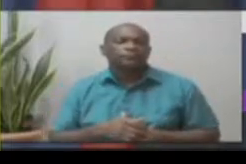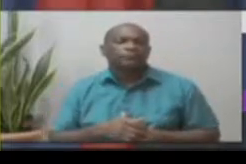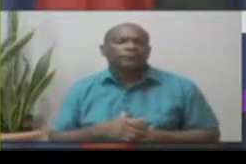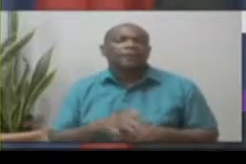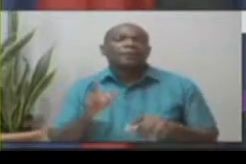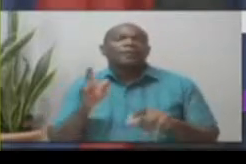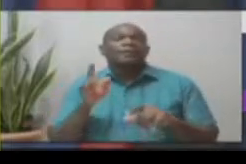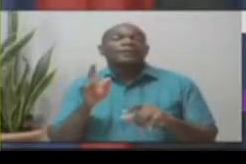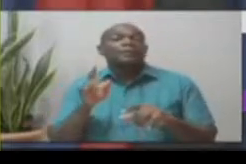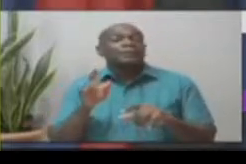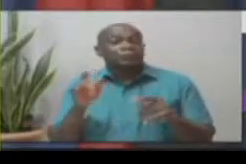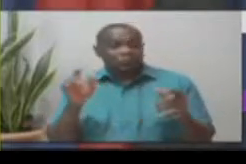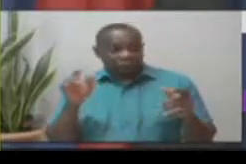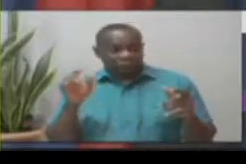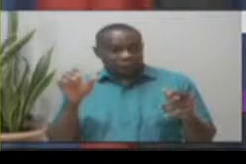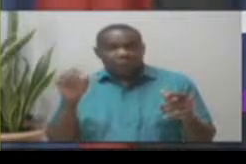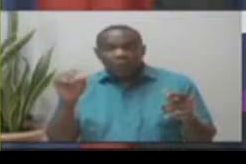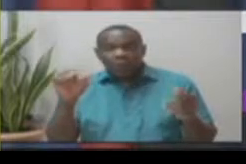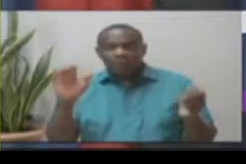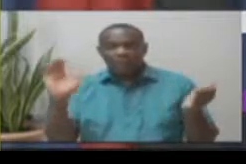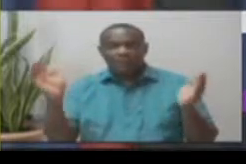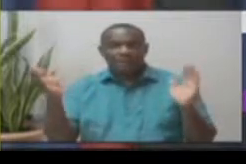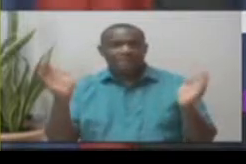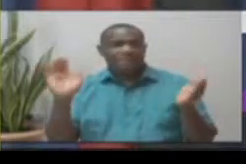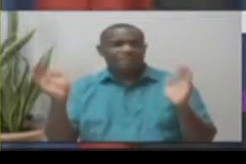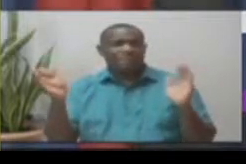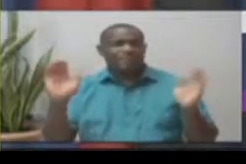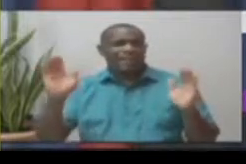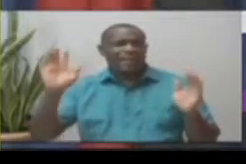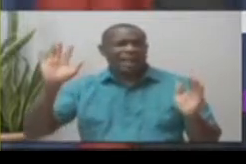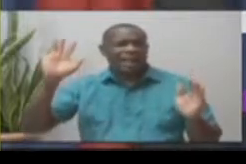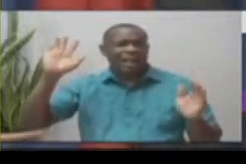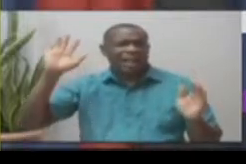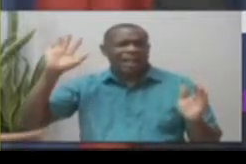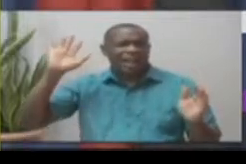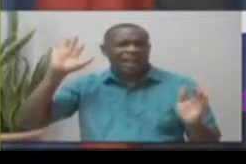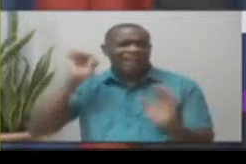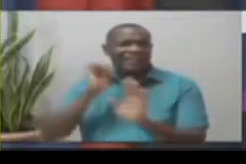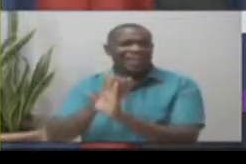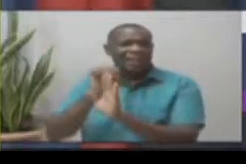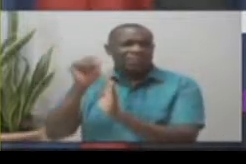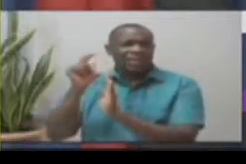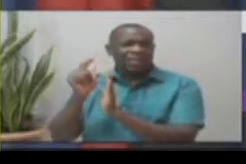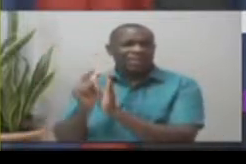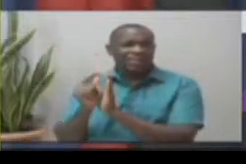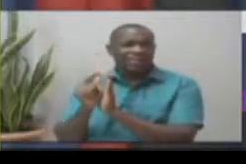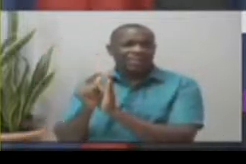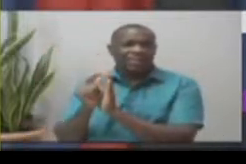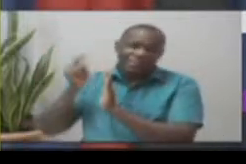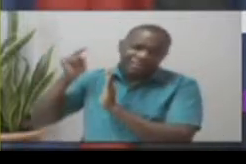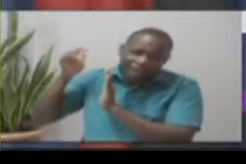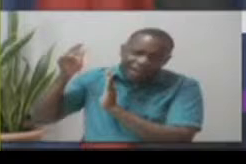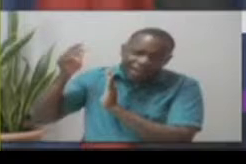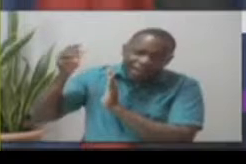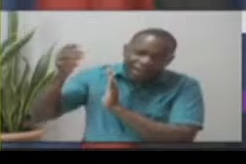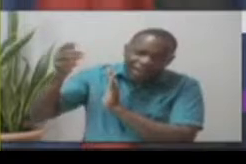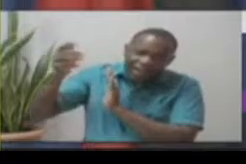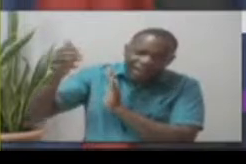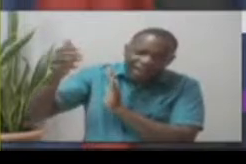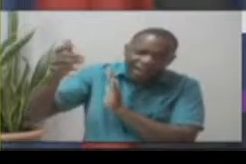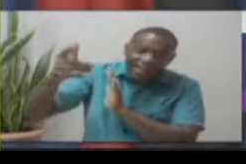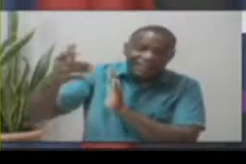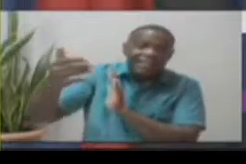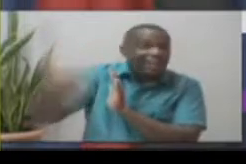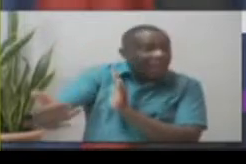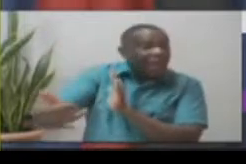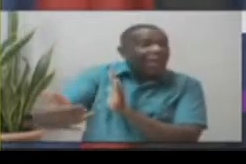were in April, because had we not got those first initial gifts, very small quantities, there